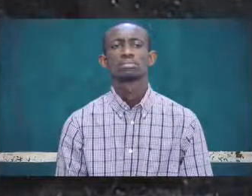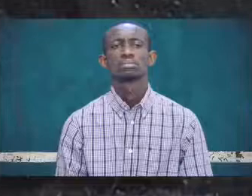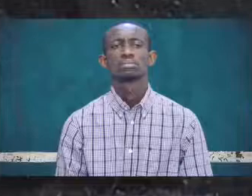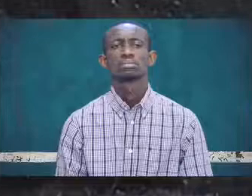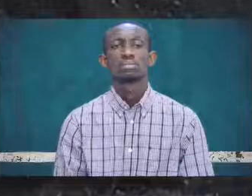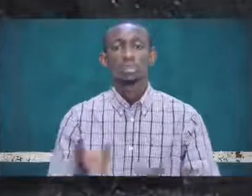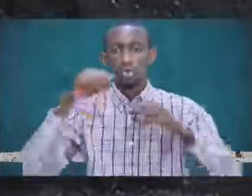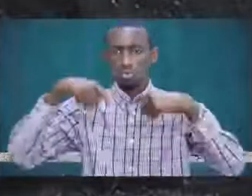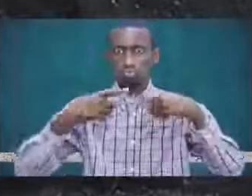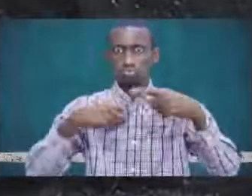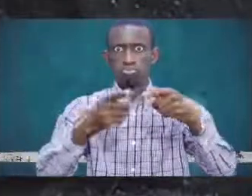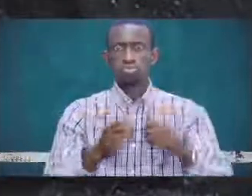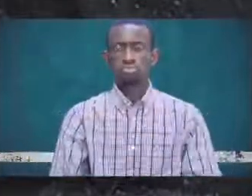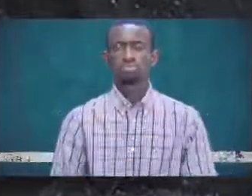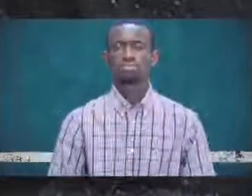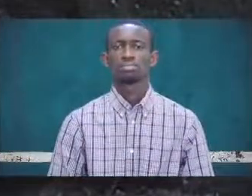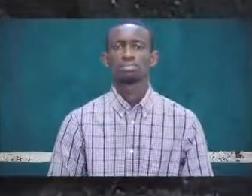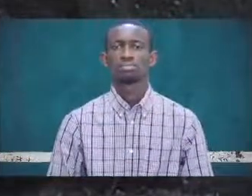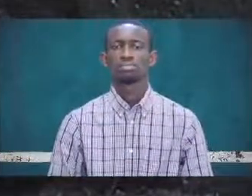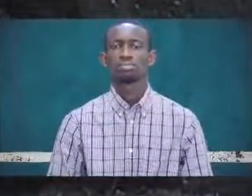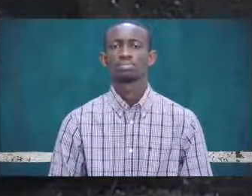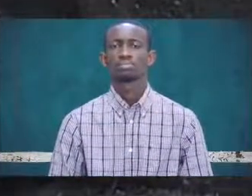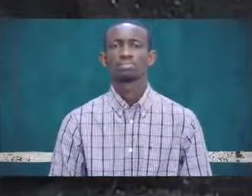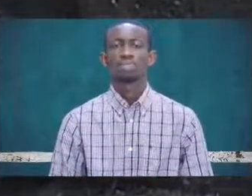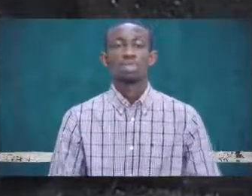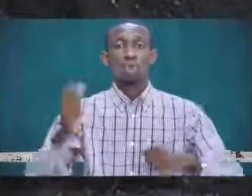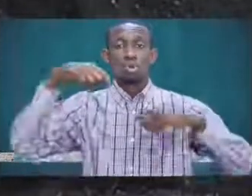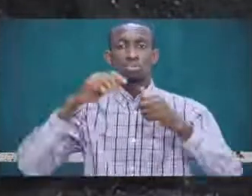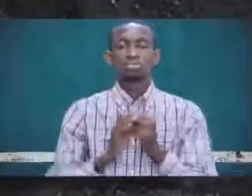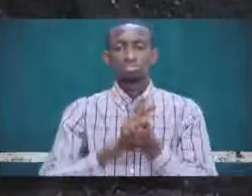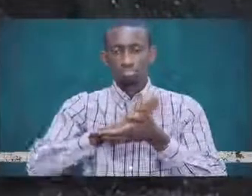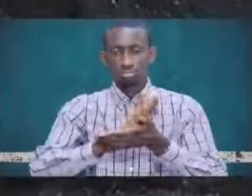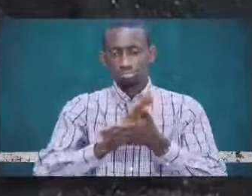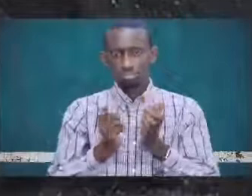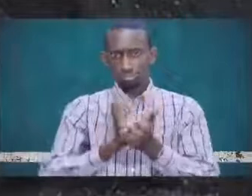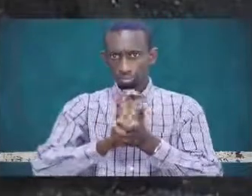in the process, in the digestion.